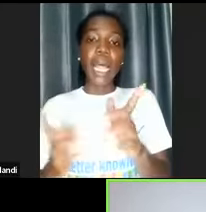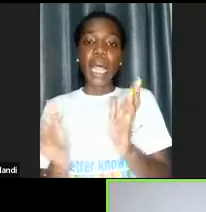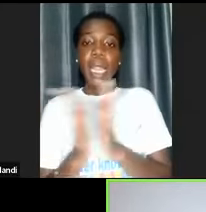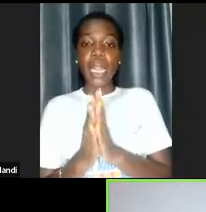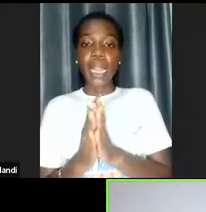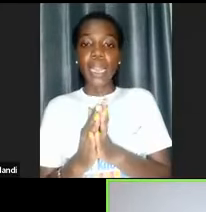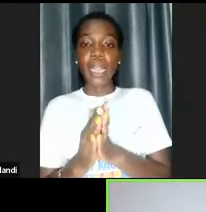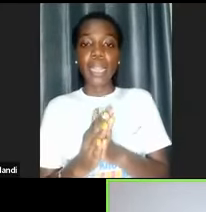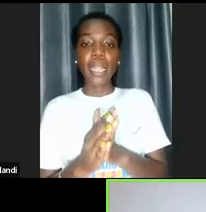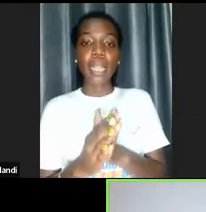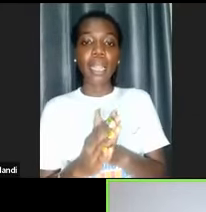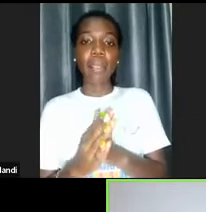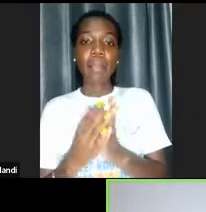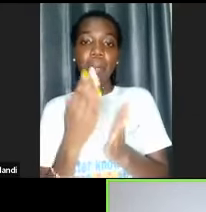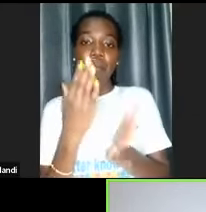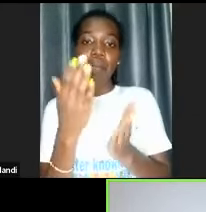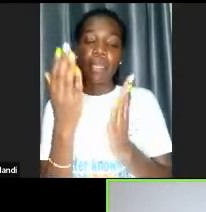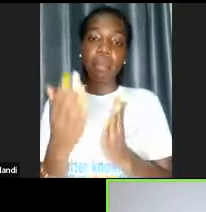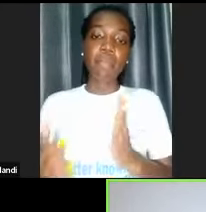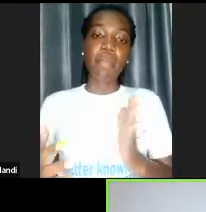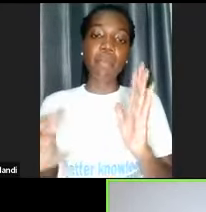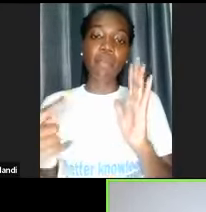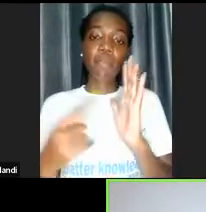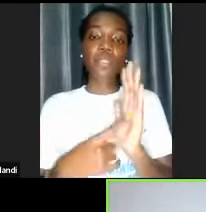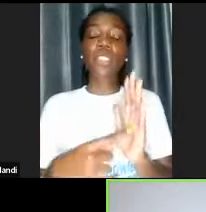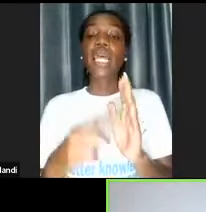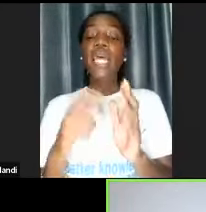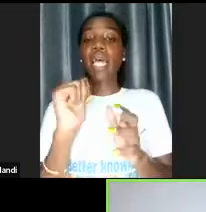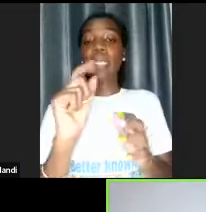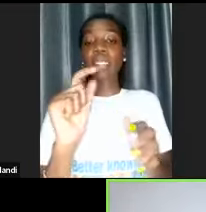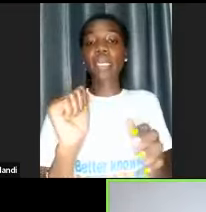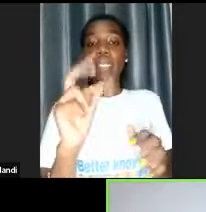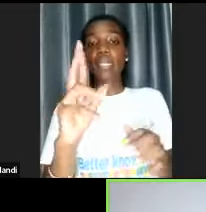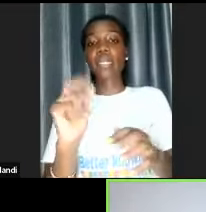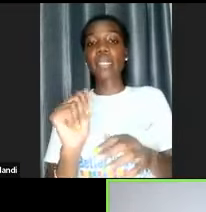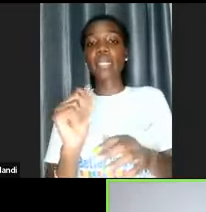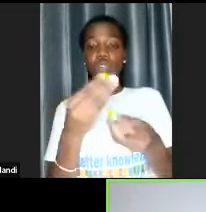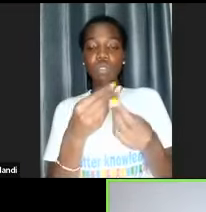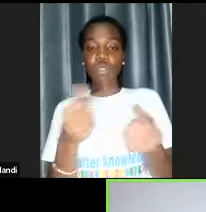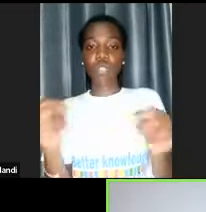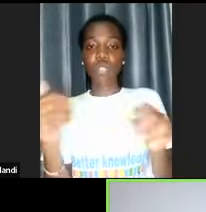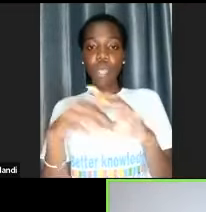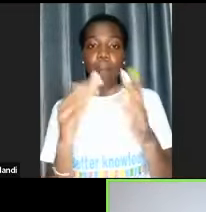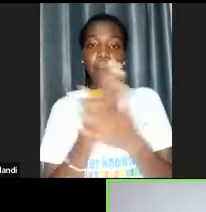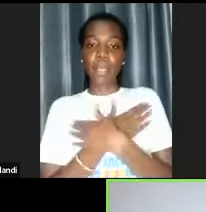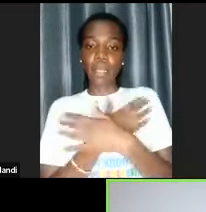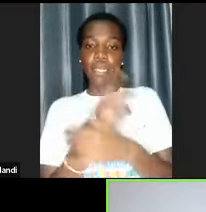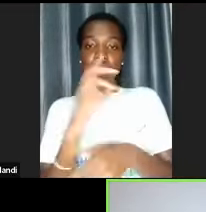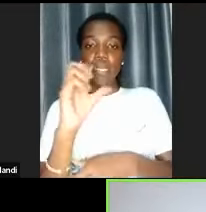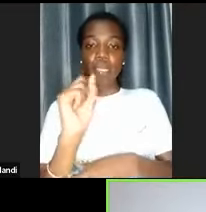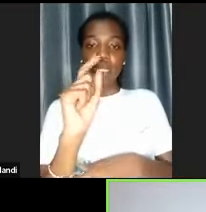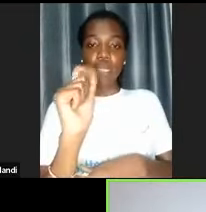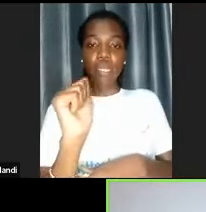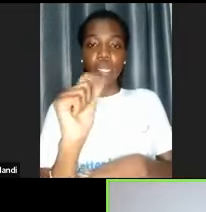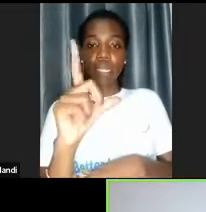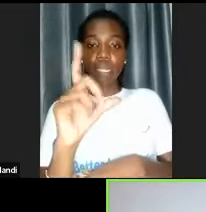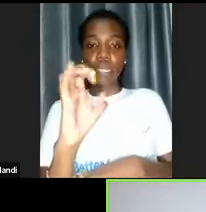maybe we can also point out that this webinar is brought to you by Atara Solutions in partnership with Stallion Construction Company